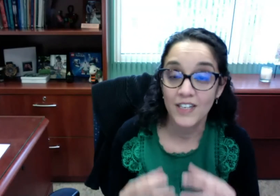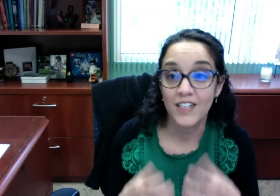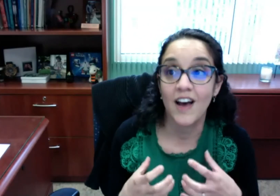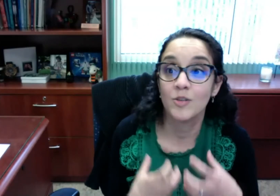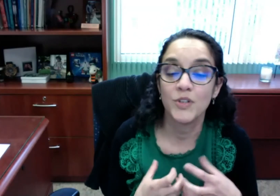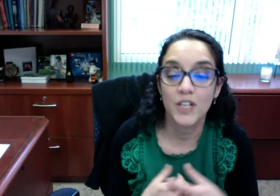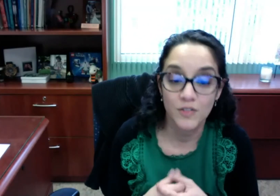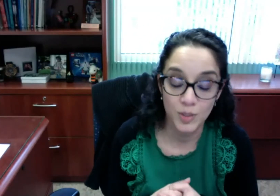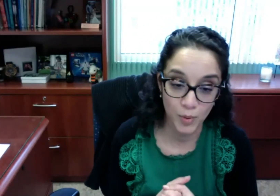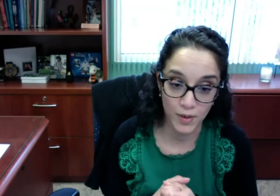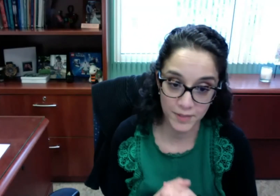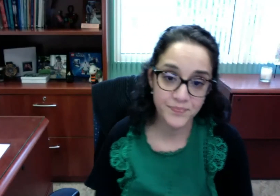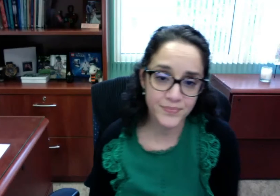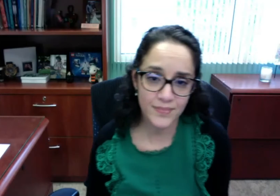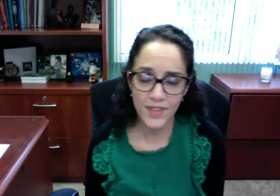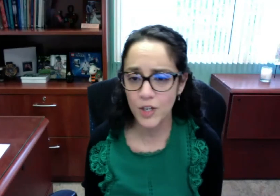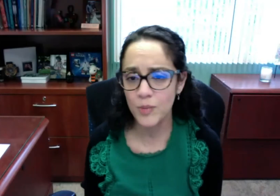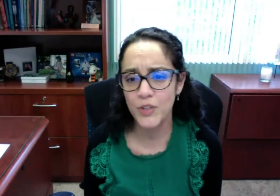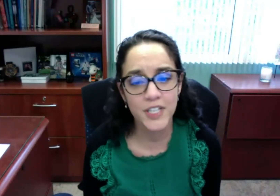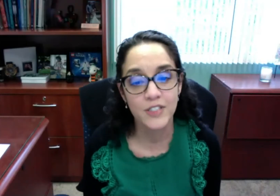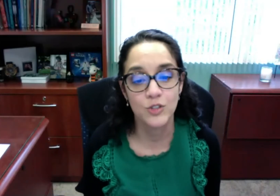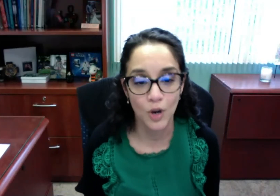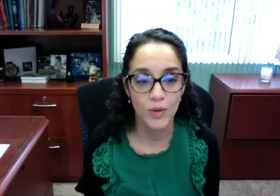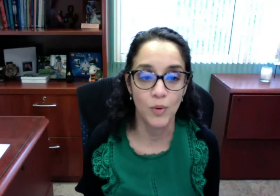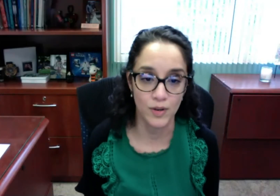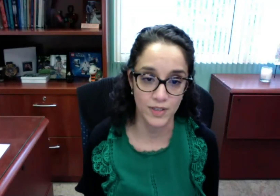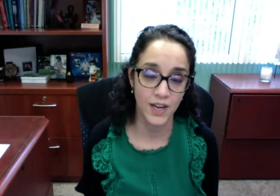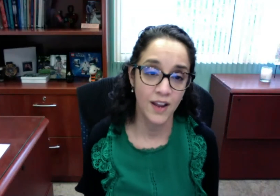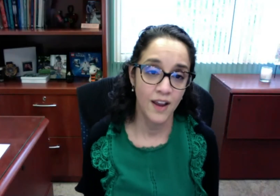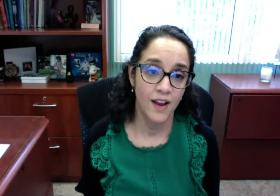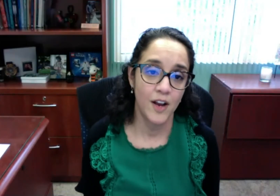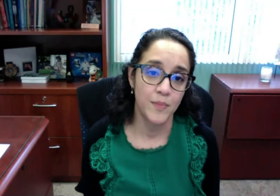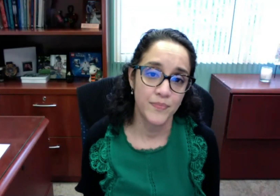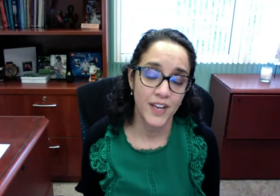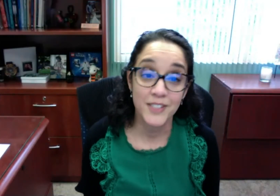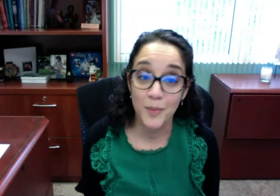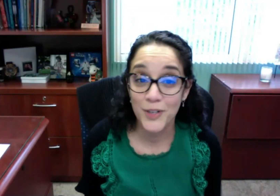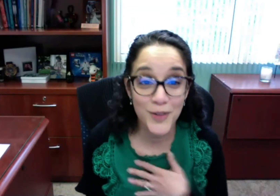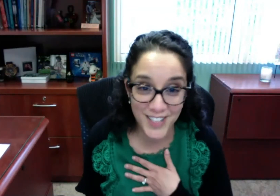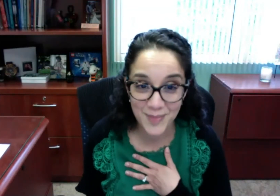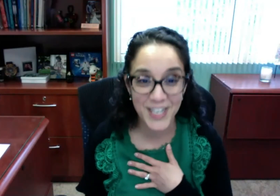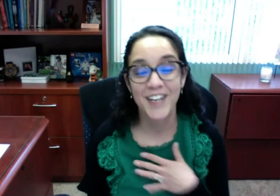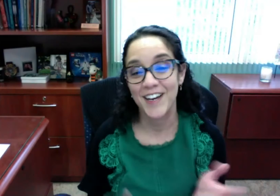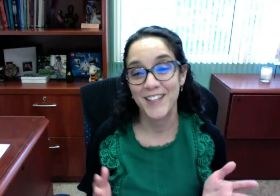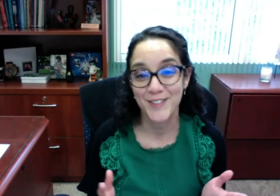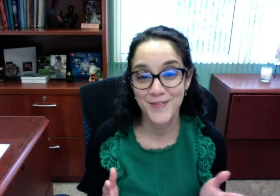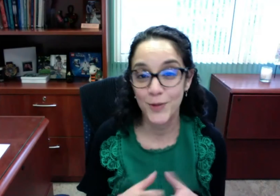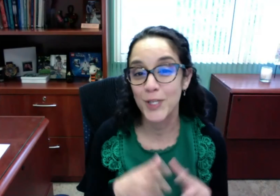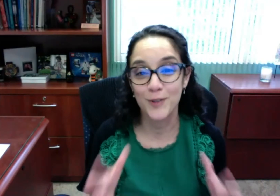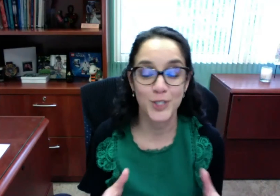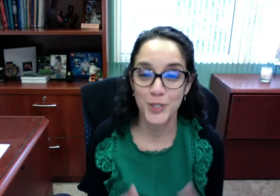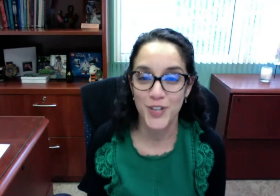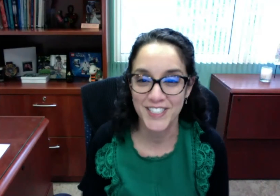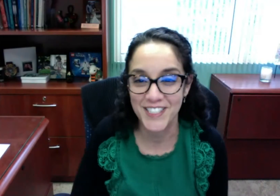finding that community of support. And community is so important. As someone who had to make the